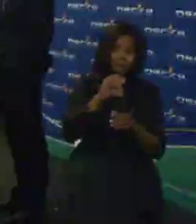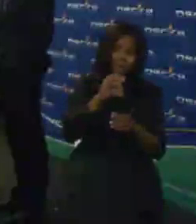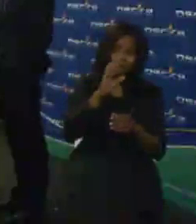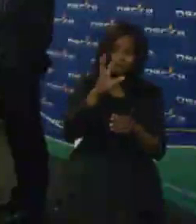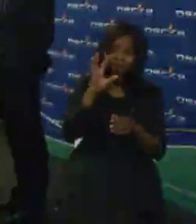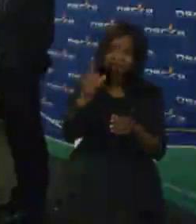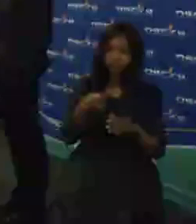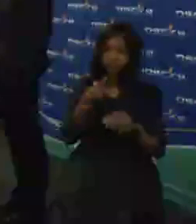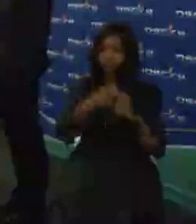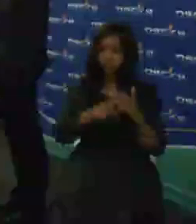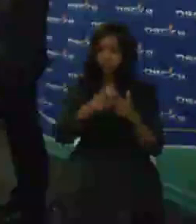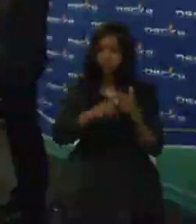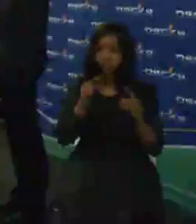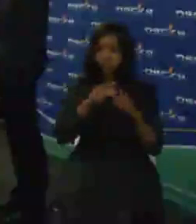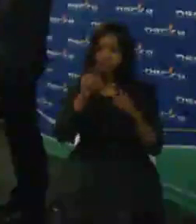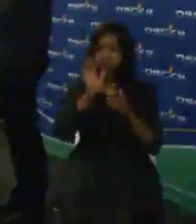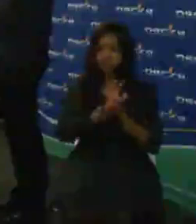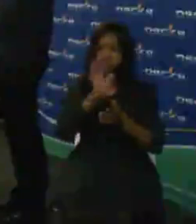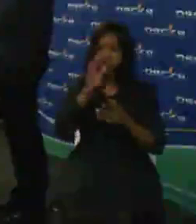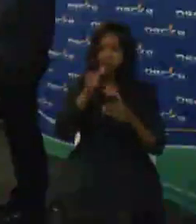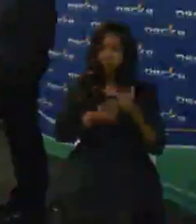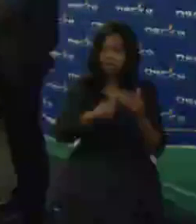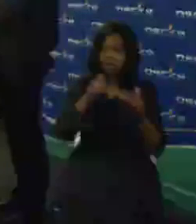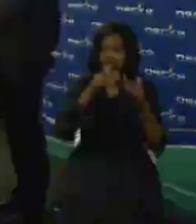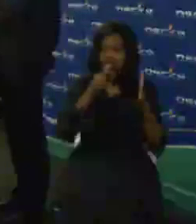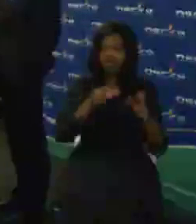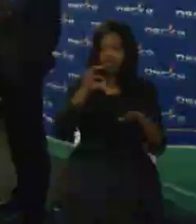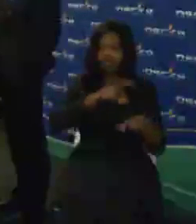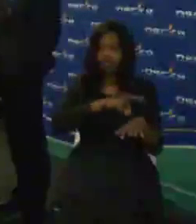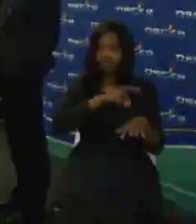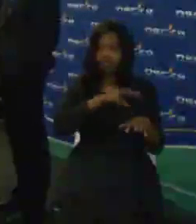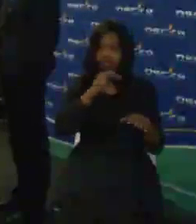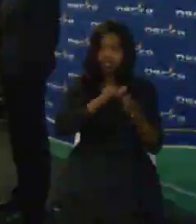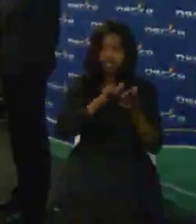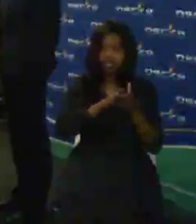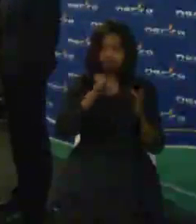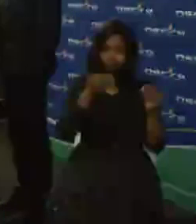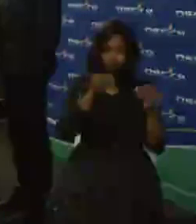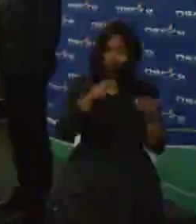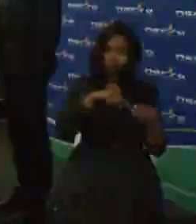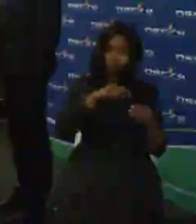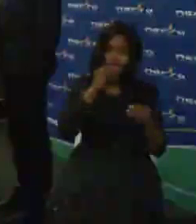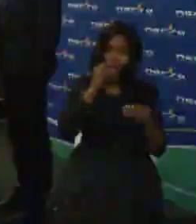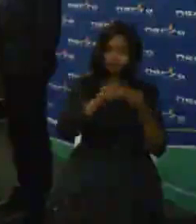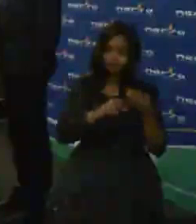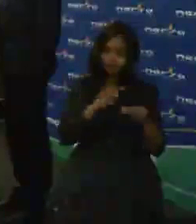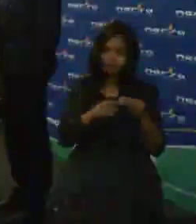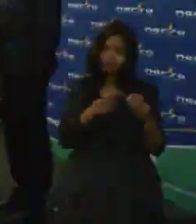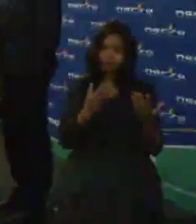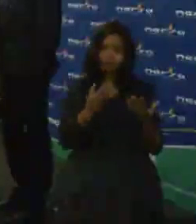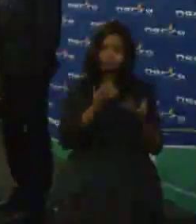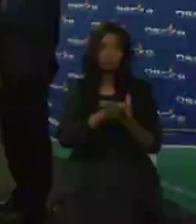around 5,000 rand to 15,000 rand a month, household incomes. That's the market we're talking about.